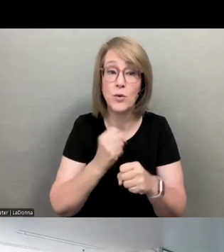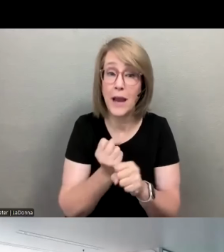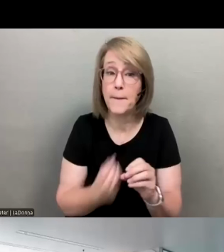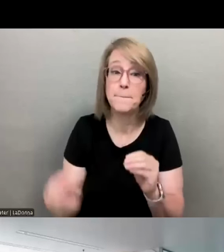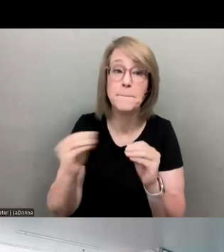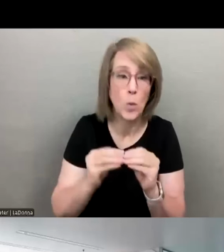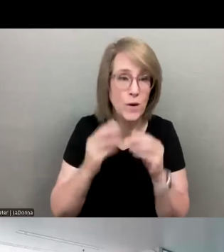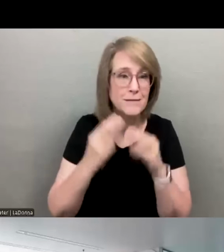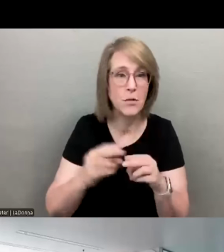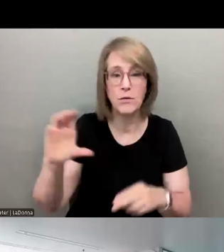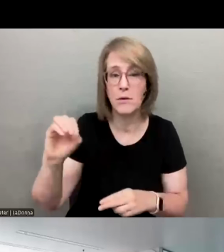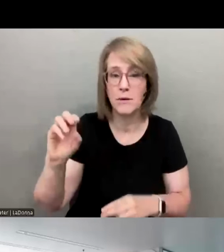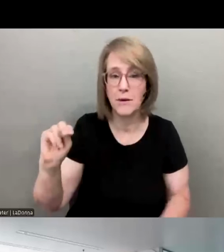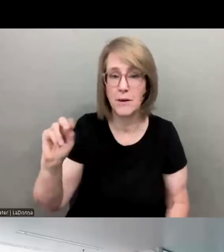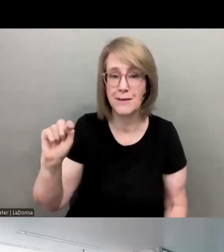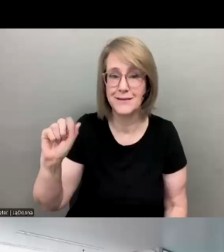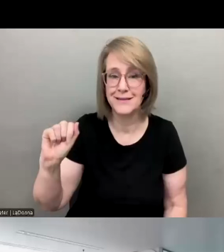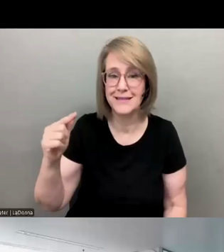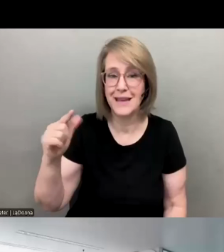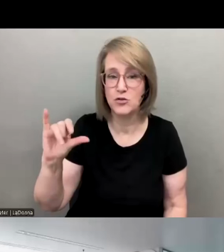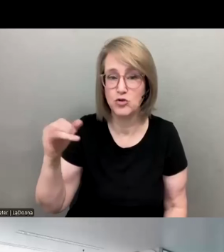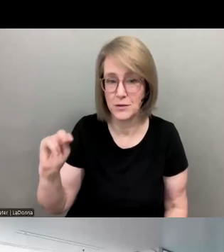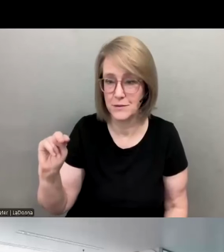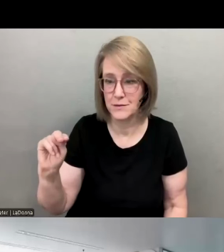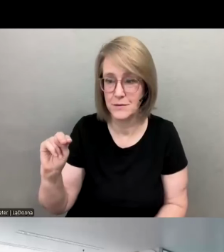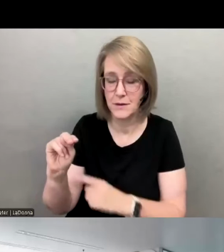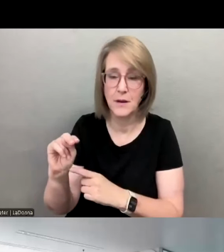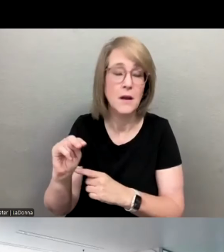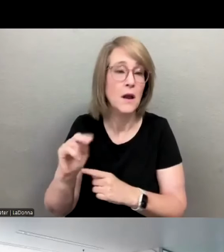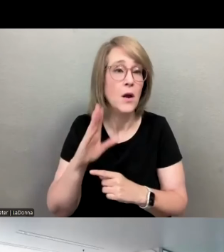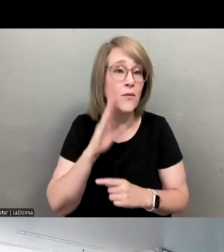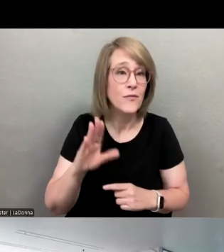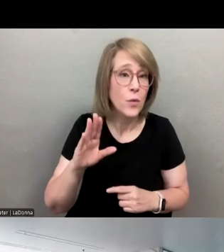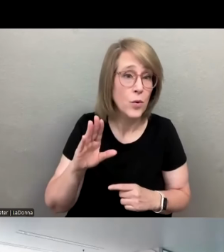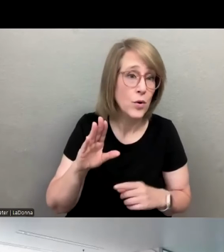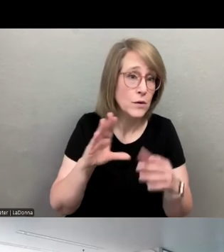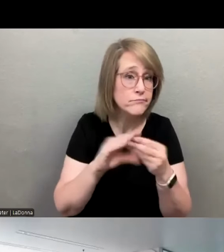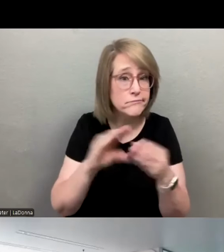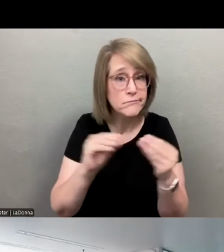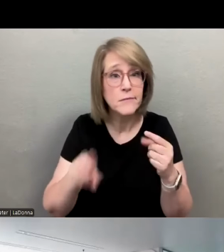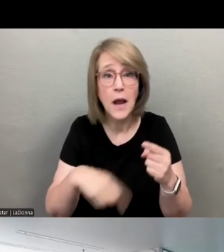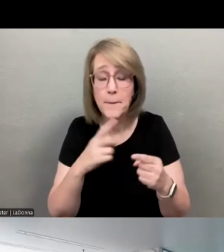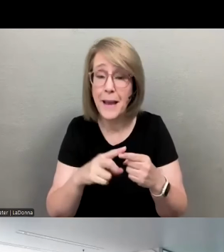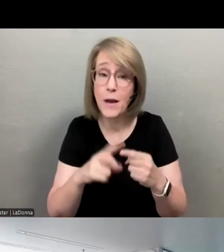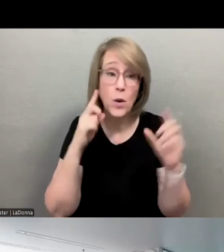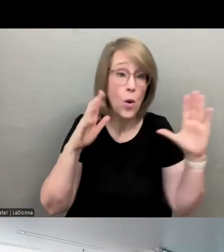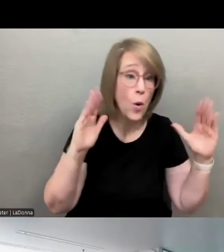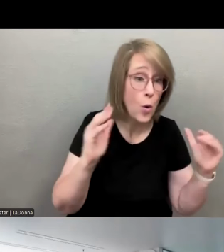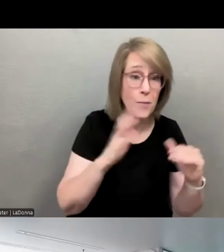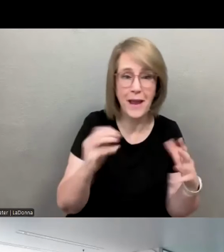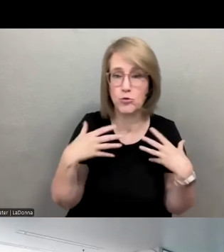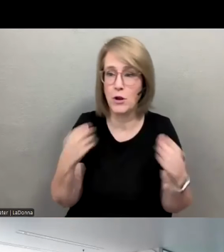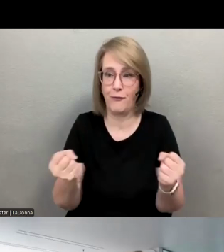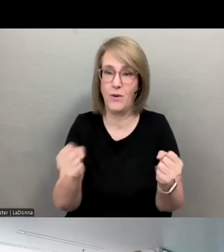contagion effect. The opposite is true. Contagion effect for Papageno, when we tell stories of hope and recovery, it spreads